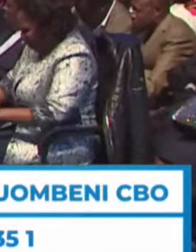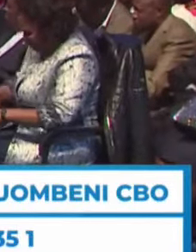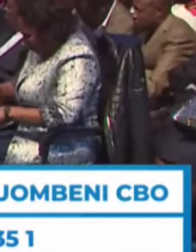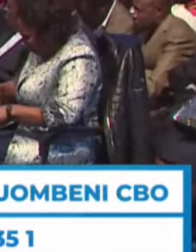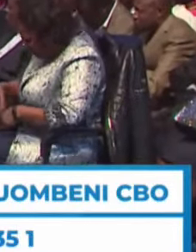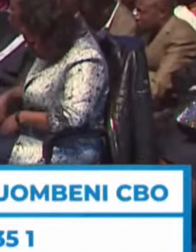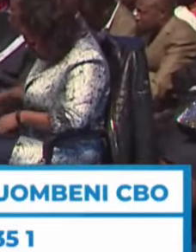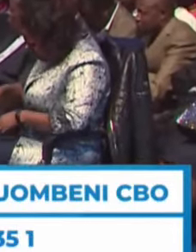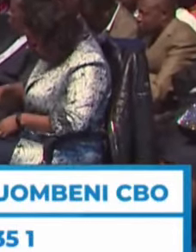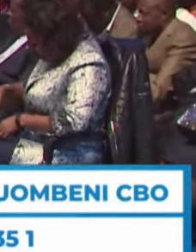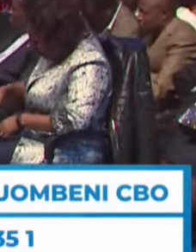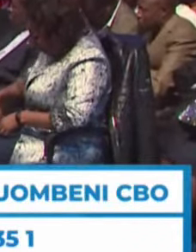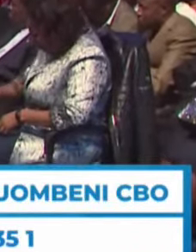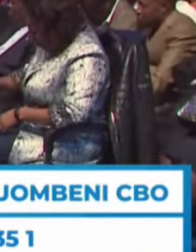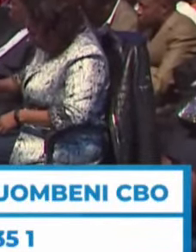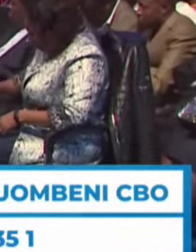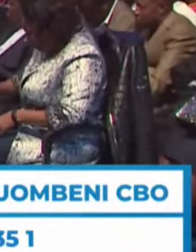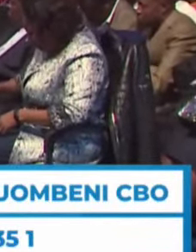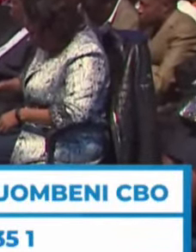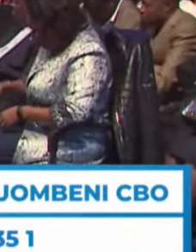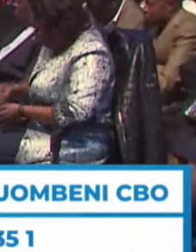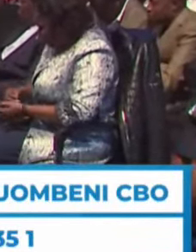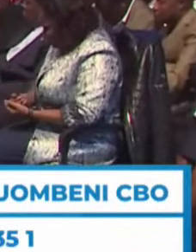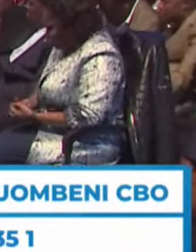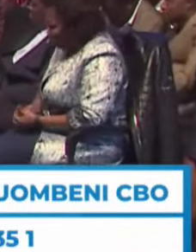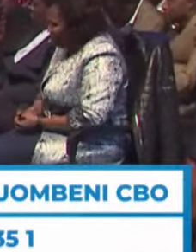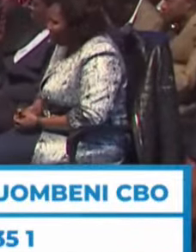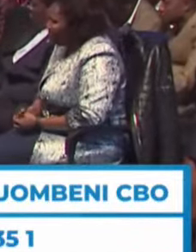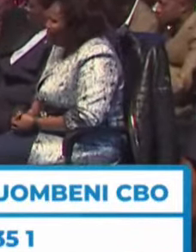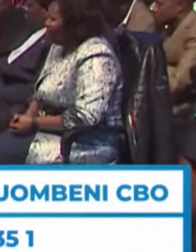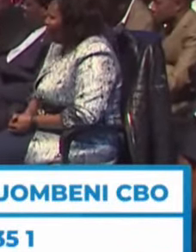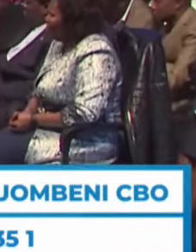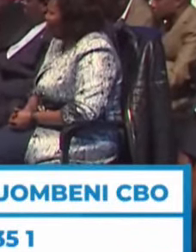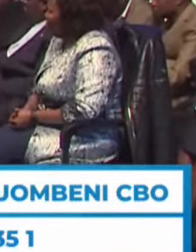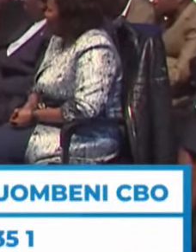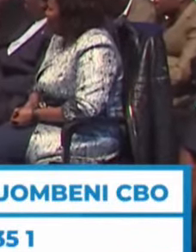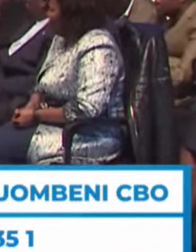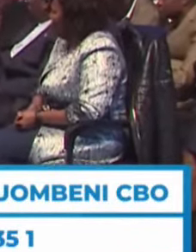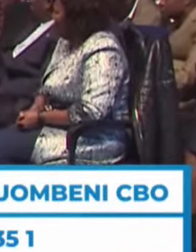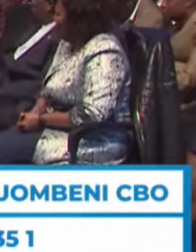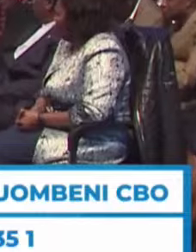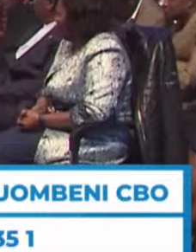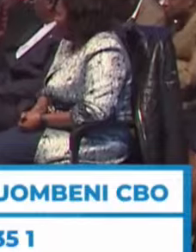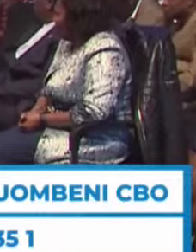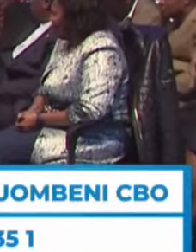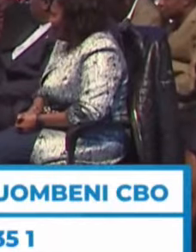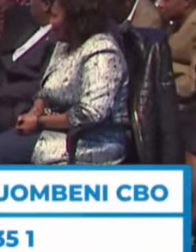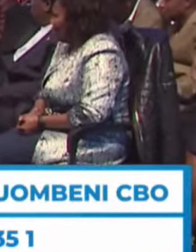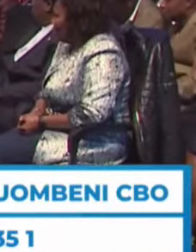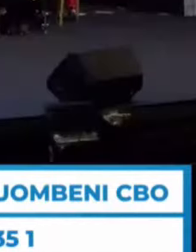situation because of penalties and interest the debt just kept growing there was no way